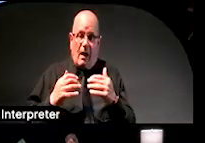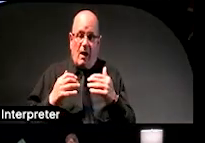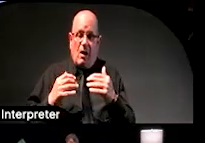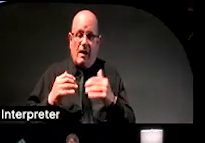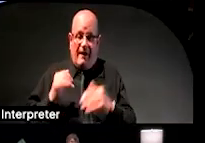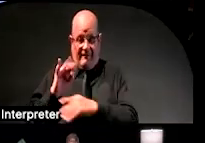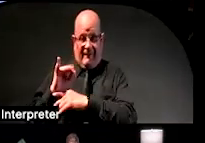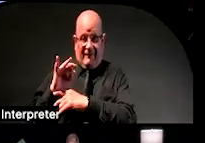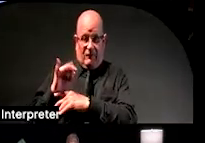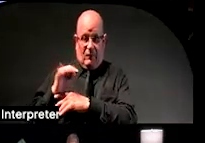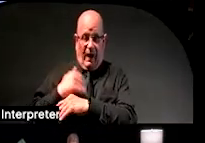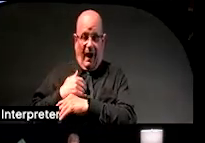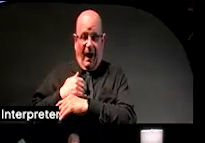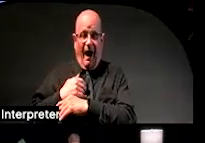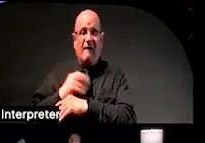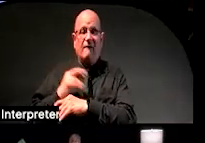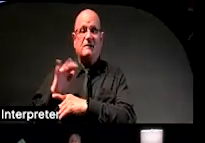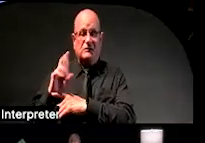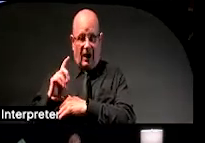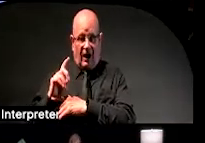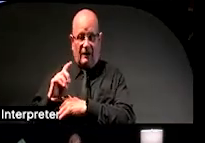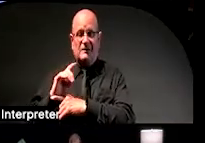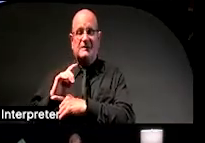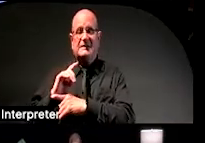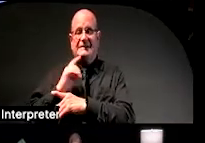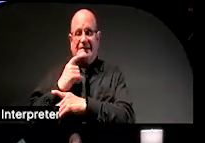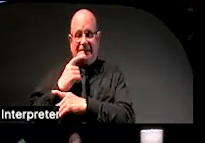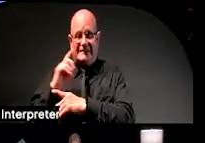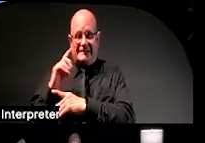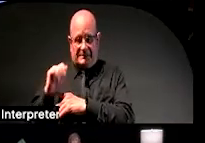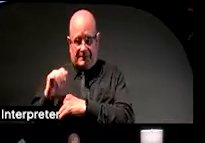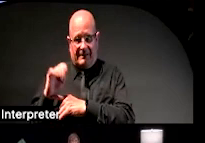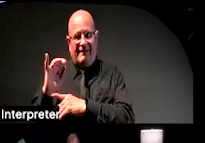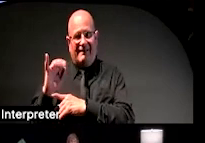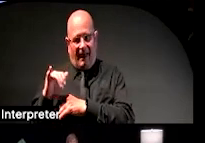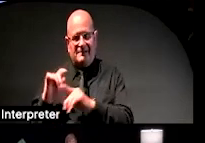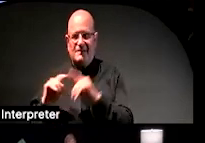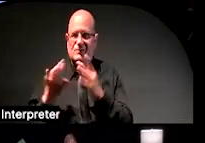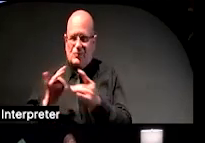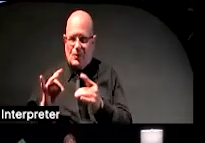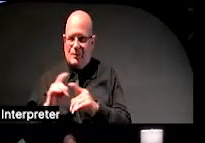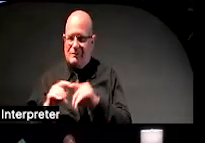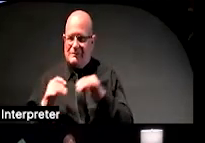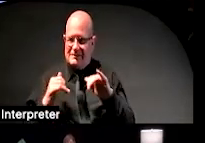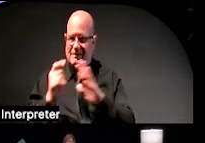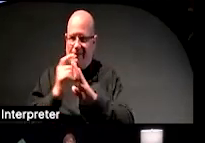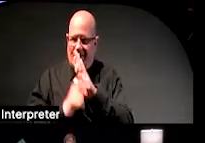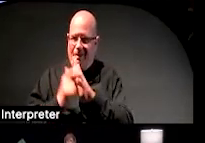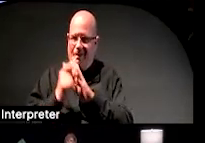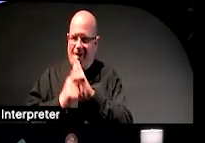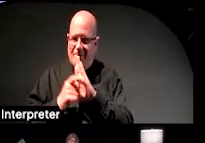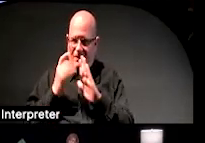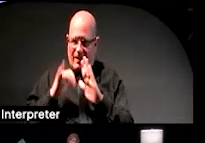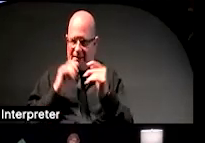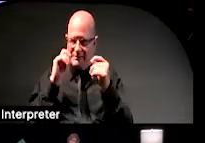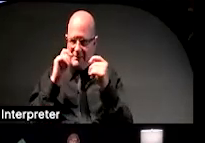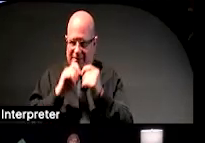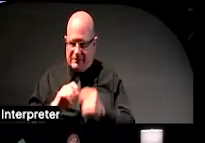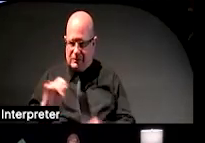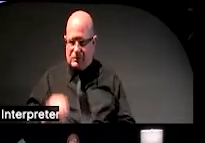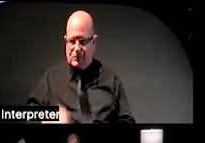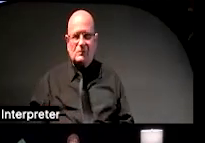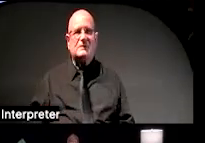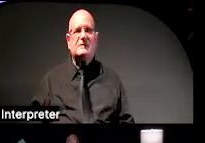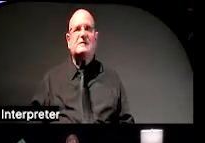child with a significant disability. And there are rules associated with that. But there are some specific rules